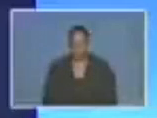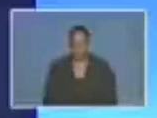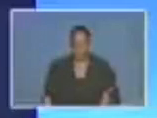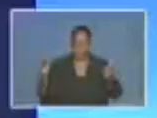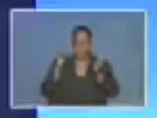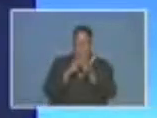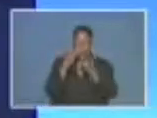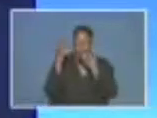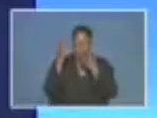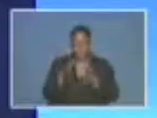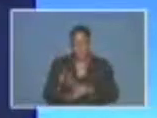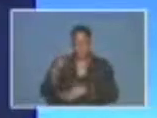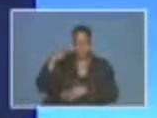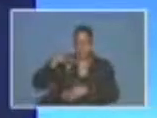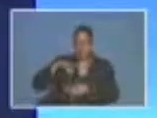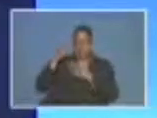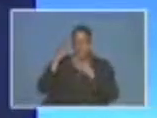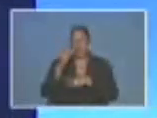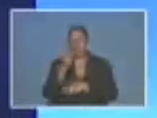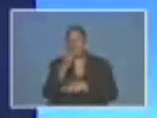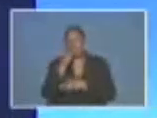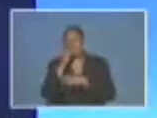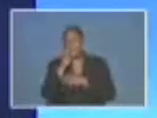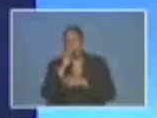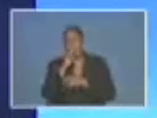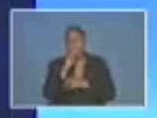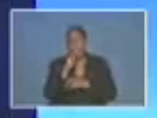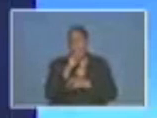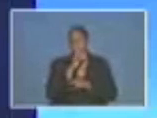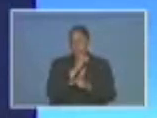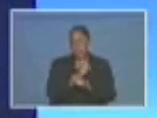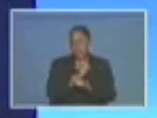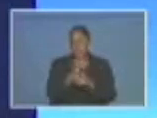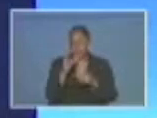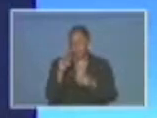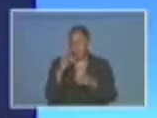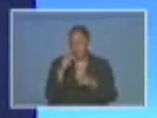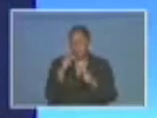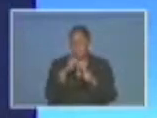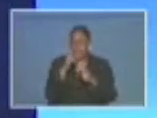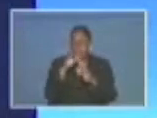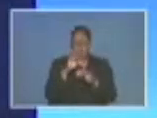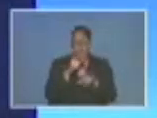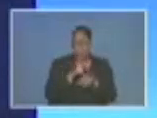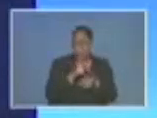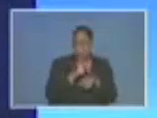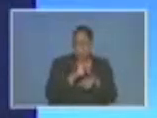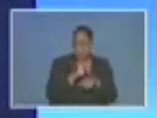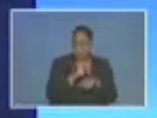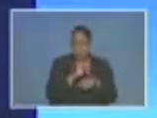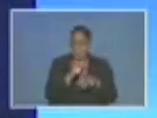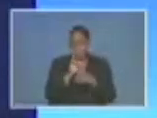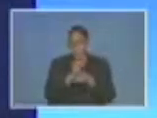Thousands of Bahamians benefiting from the Bahamas feeding network, but no double dippings tolerated. In this three-part series, LaDawn